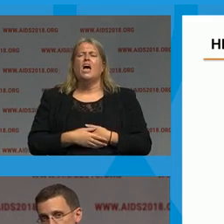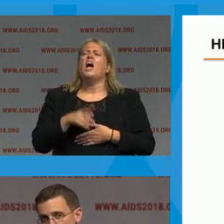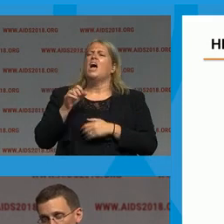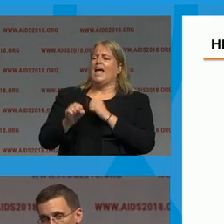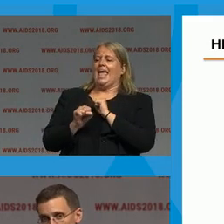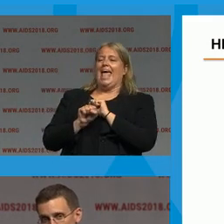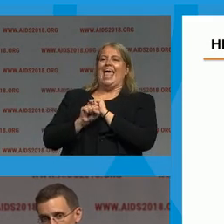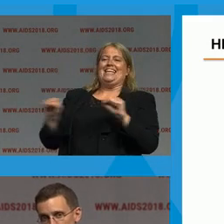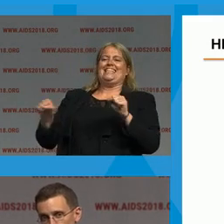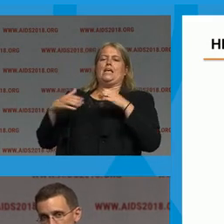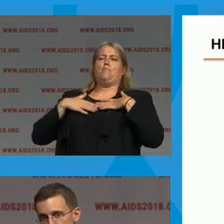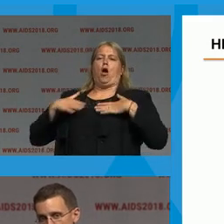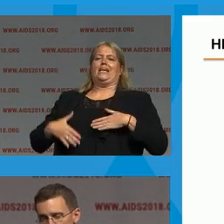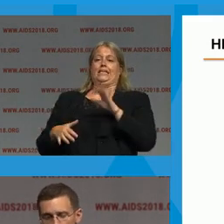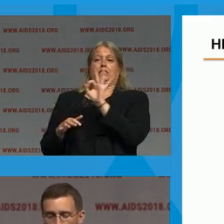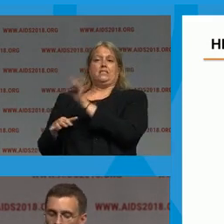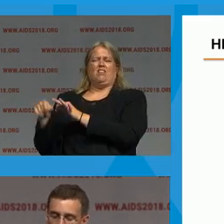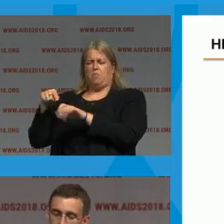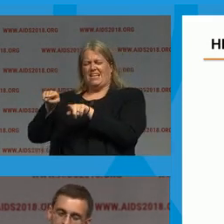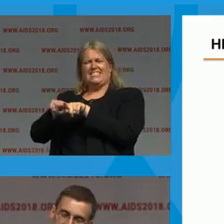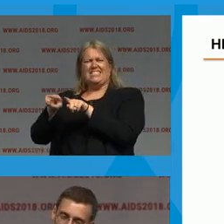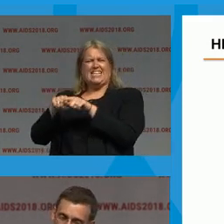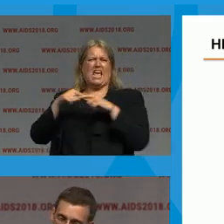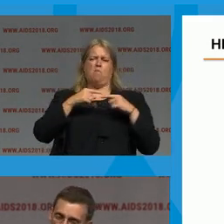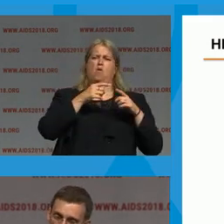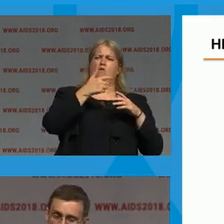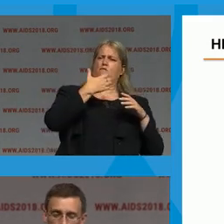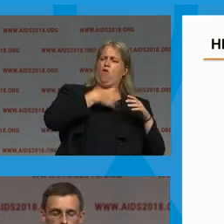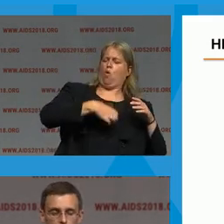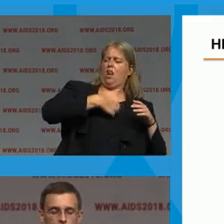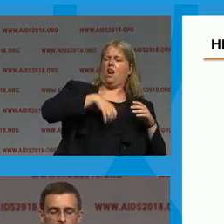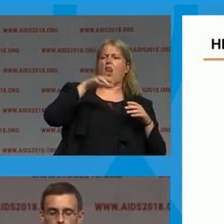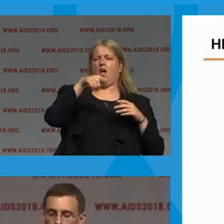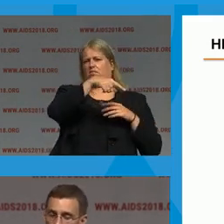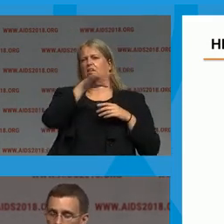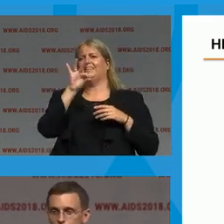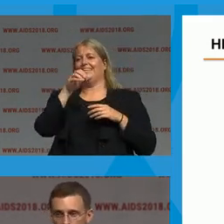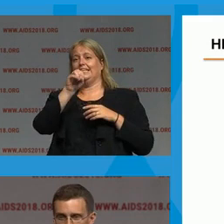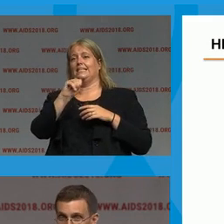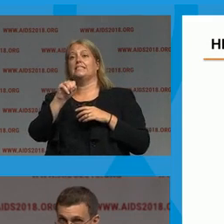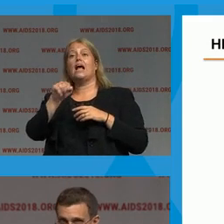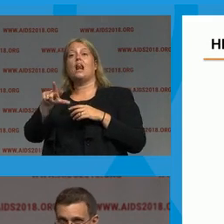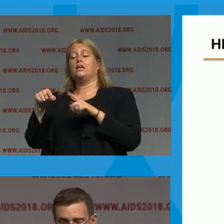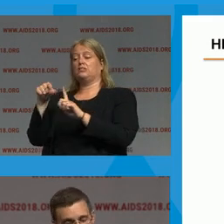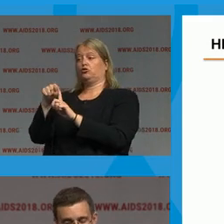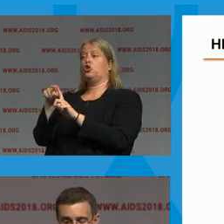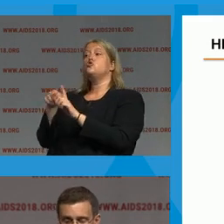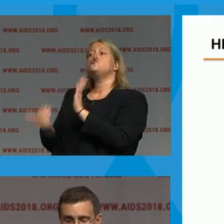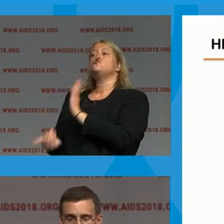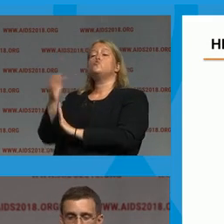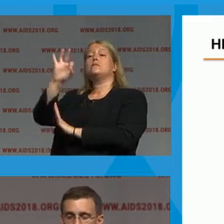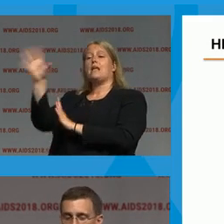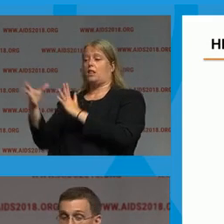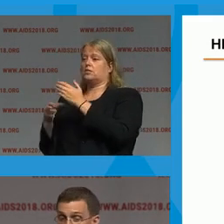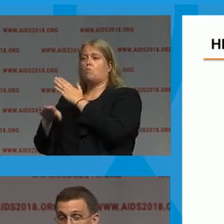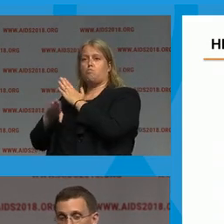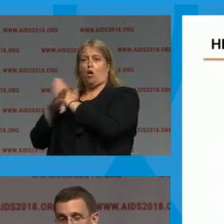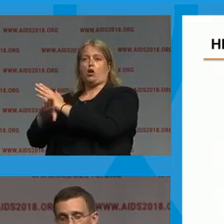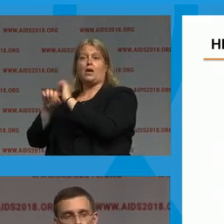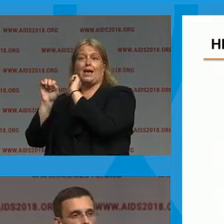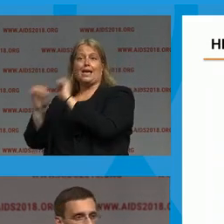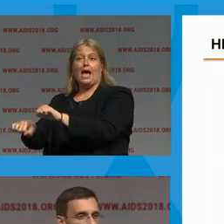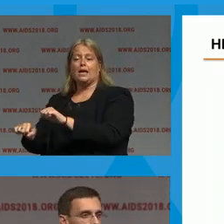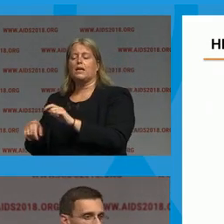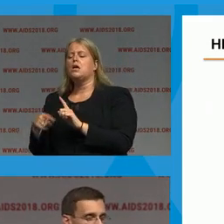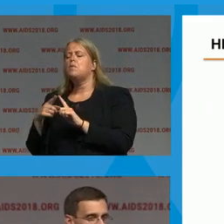the same role as those killer T cells. Antibodies have a few roles. They can block infection of new cells by the virus. but they can